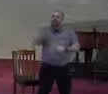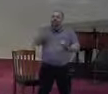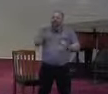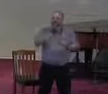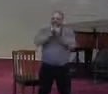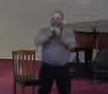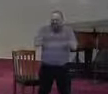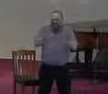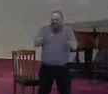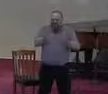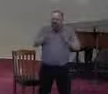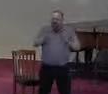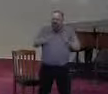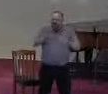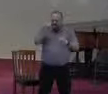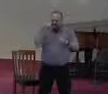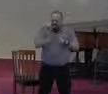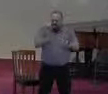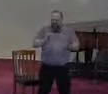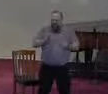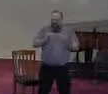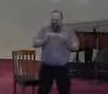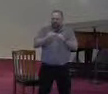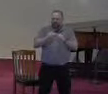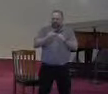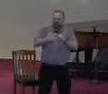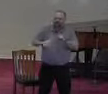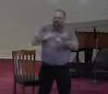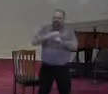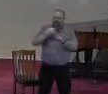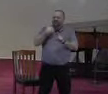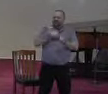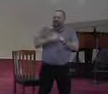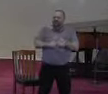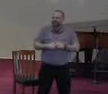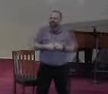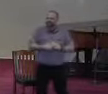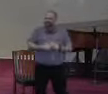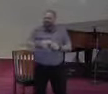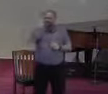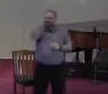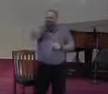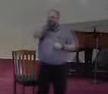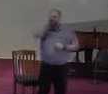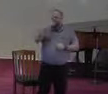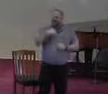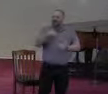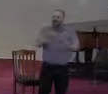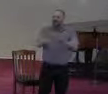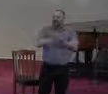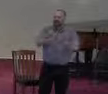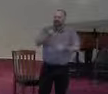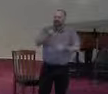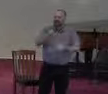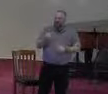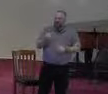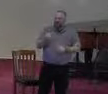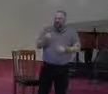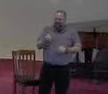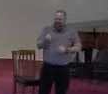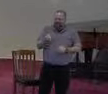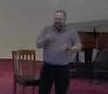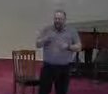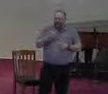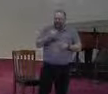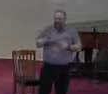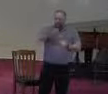this body of believers and the community that surrounds us. Father, I ask you for little John, that